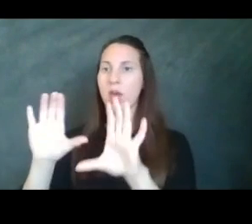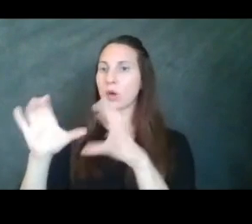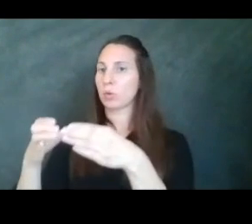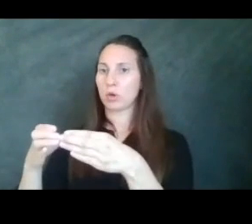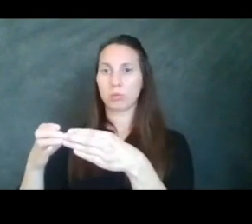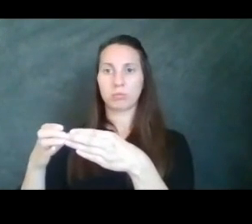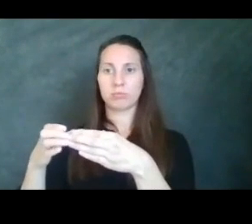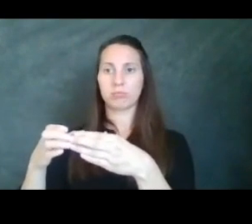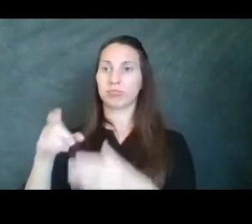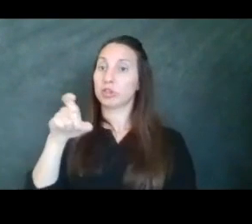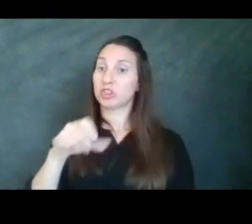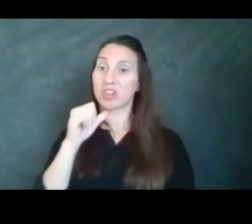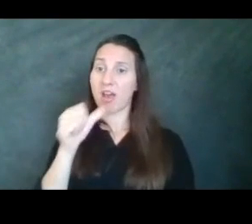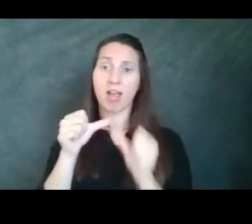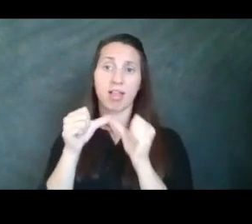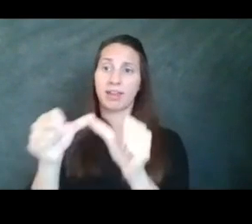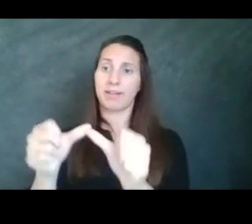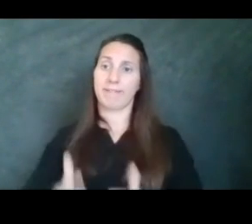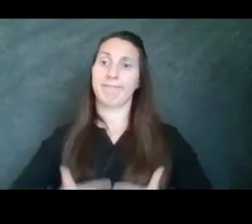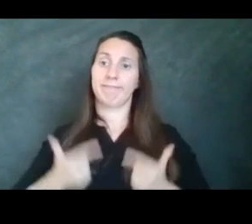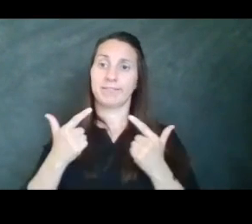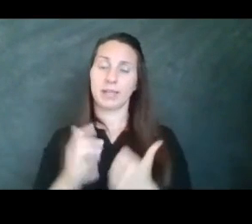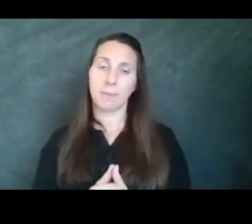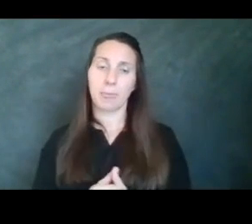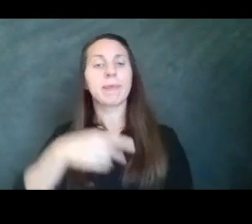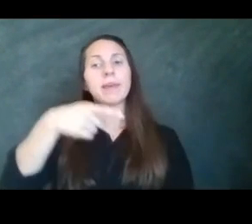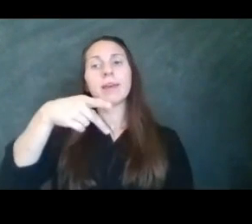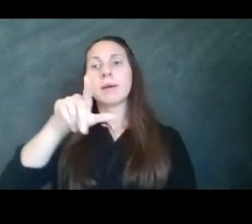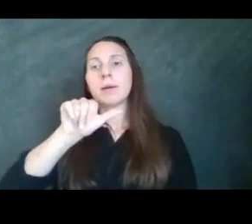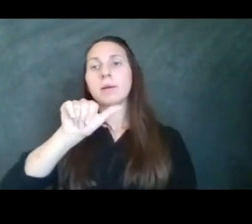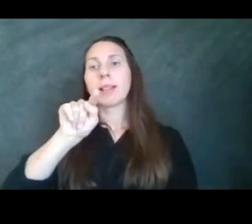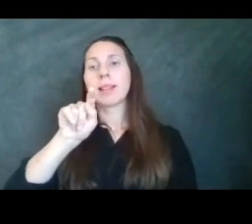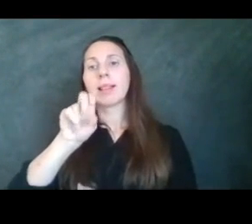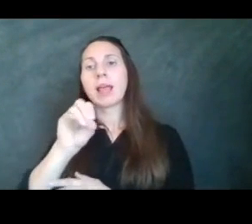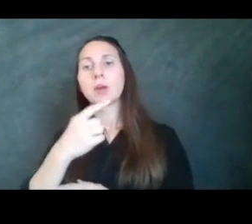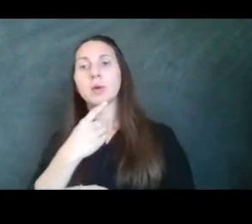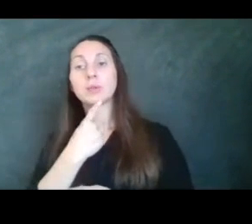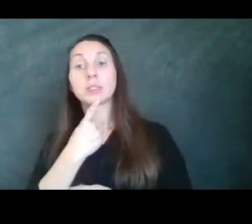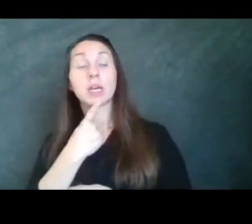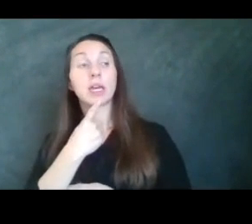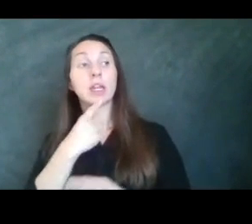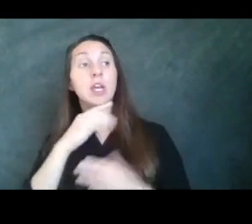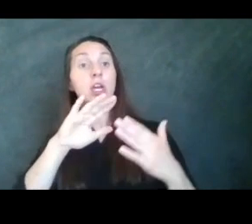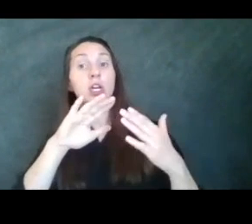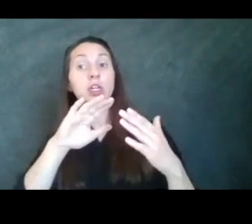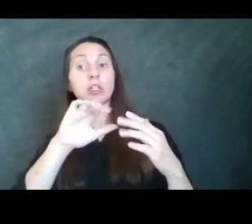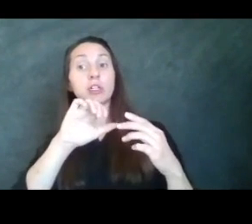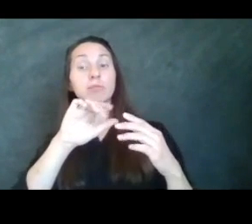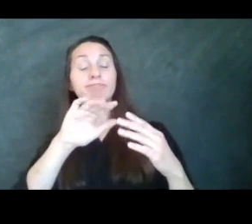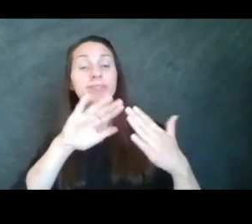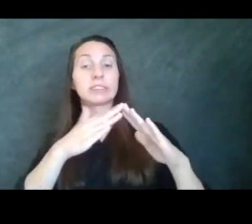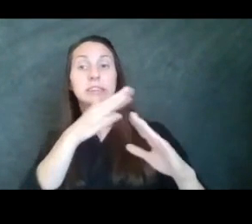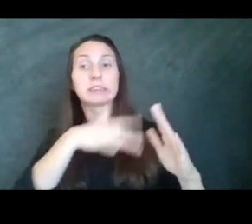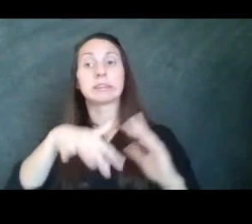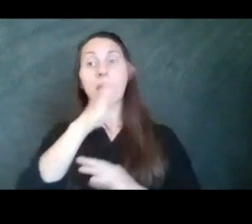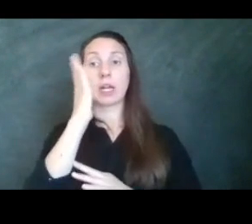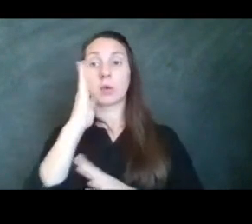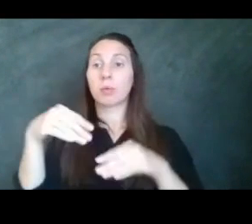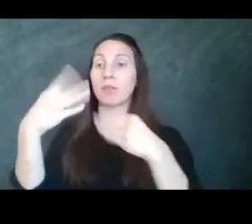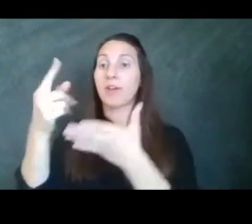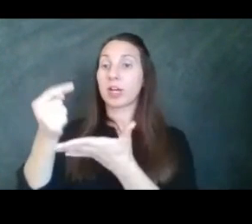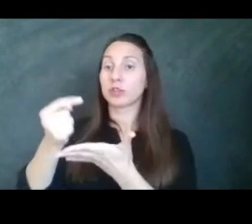live. Plato stated, society will provide treatment for those of our citizens